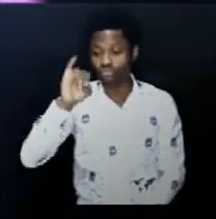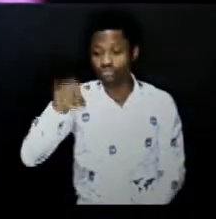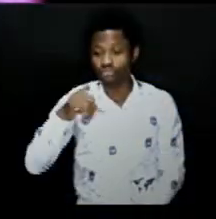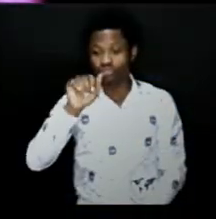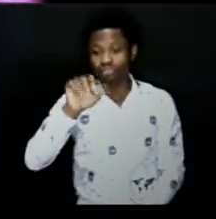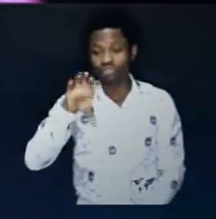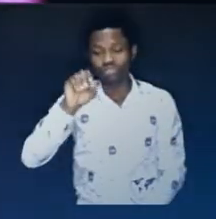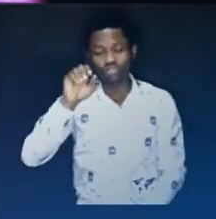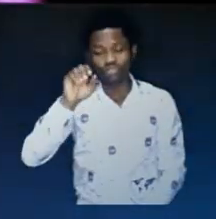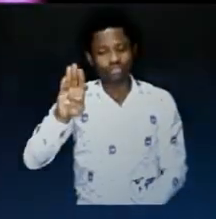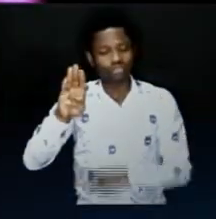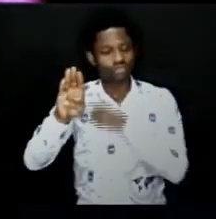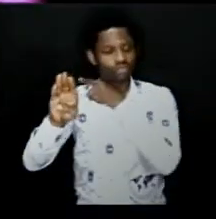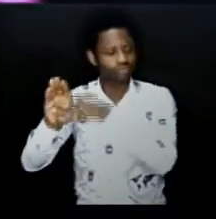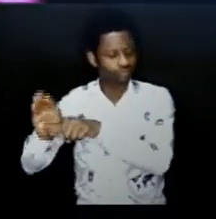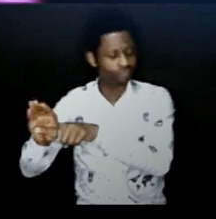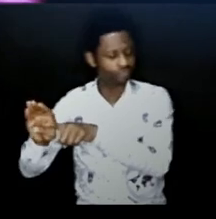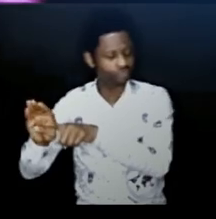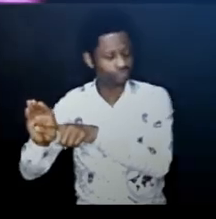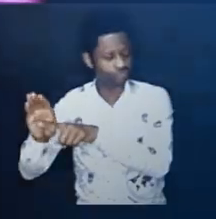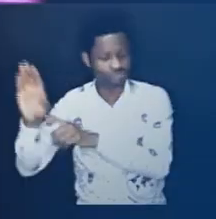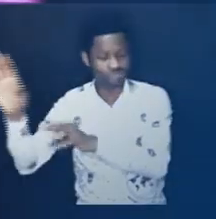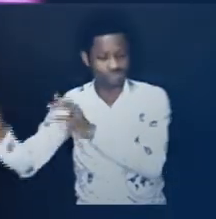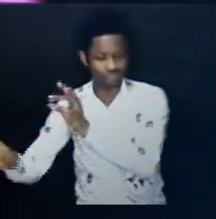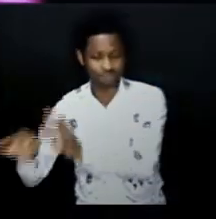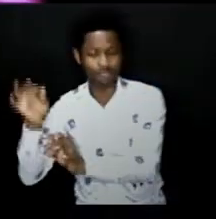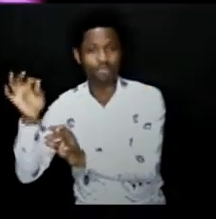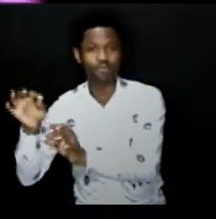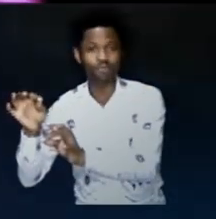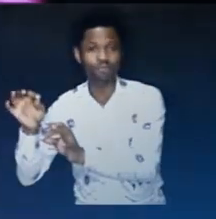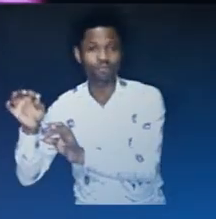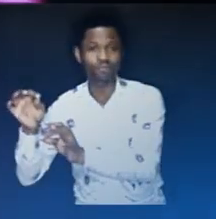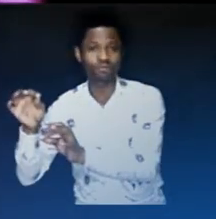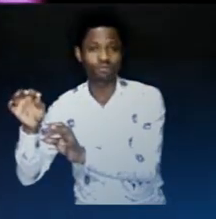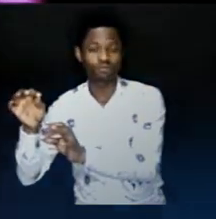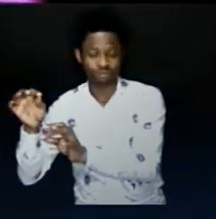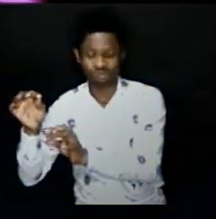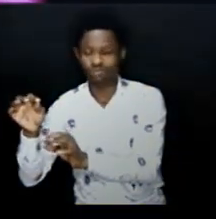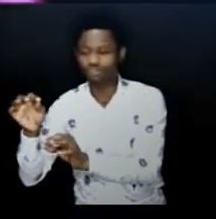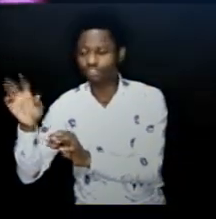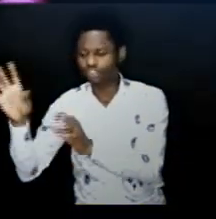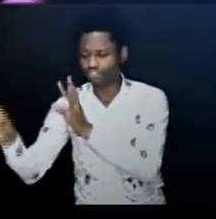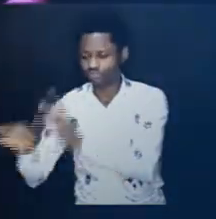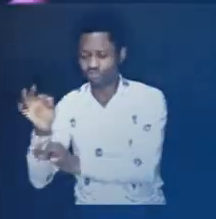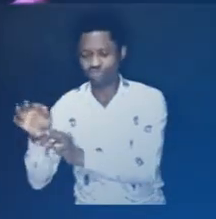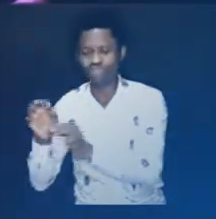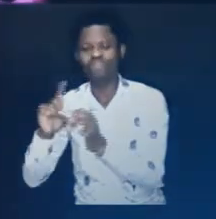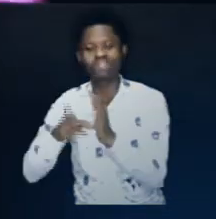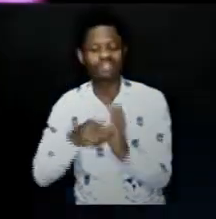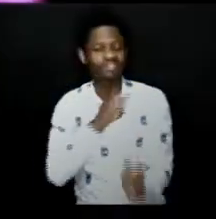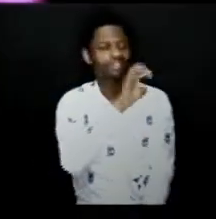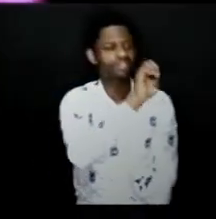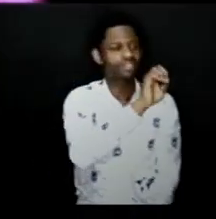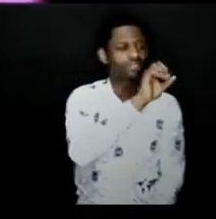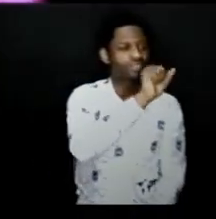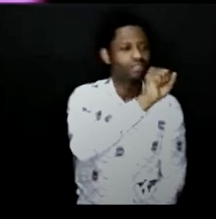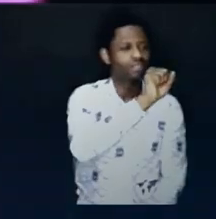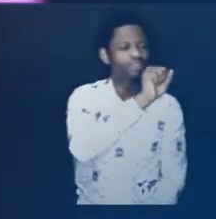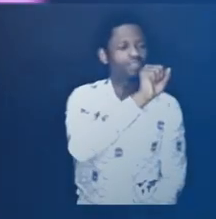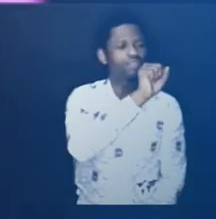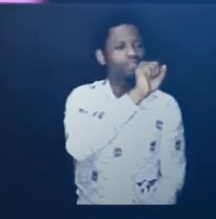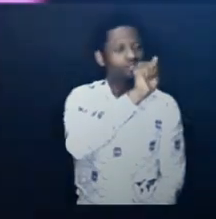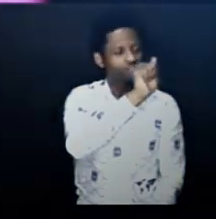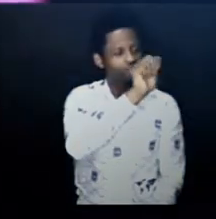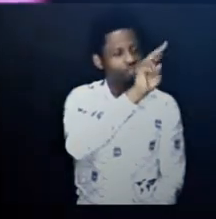to the spiritual, and then Esau refers to the earthly. So when we say Mount Zion, then we are talking